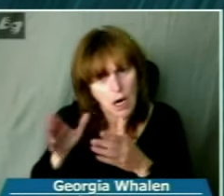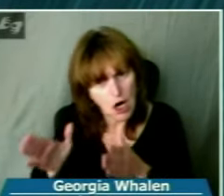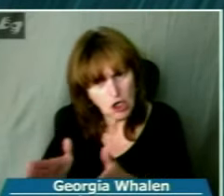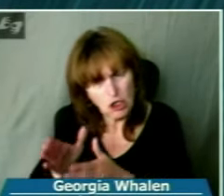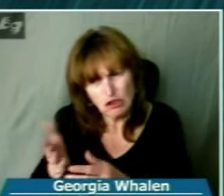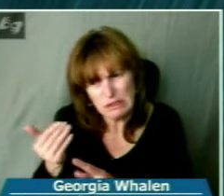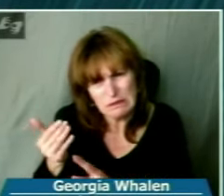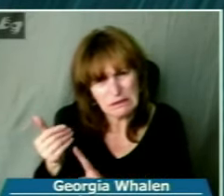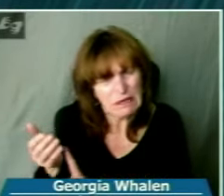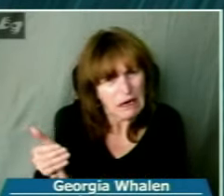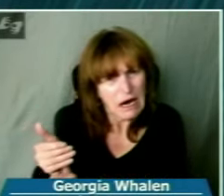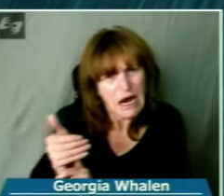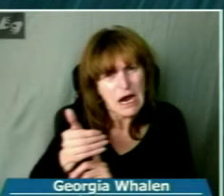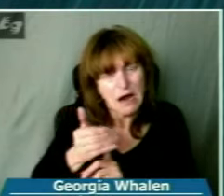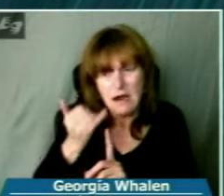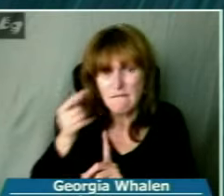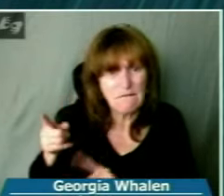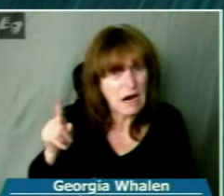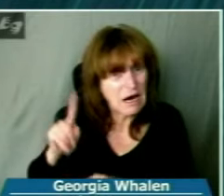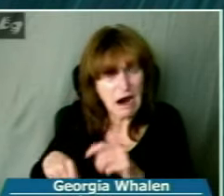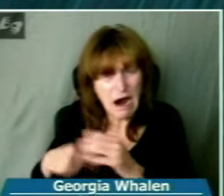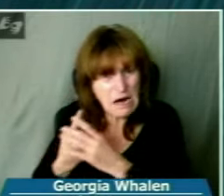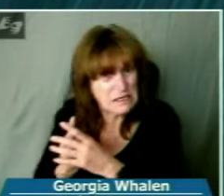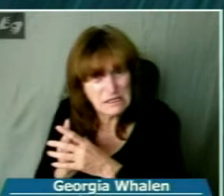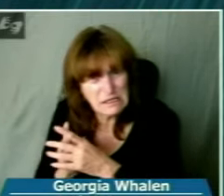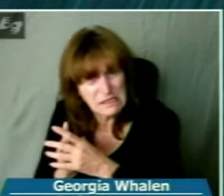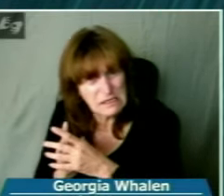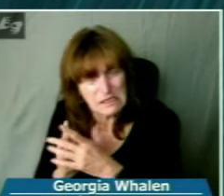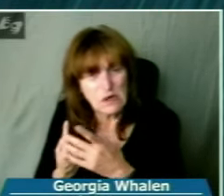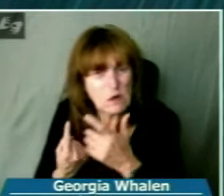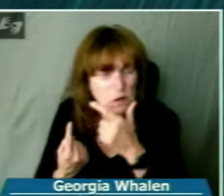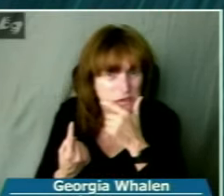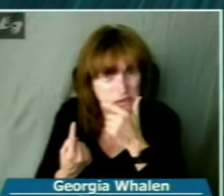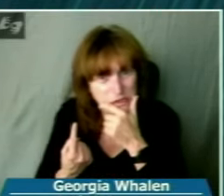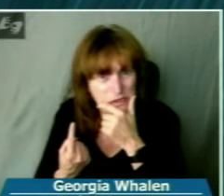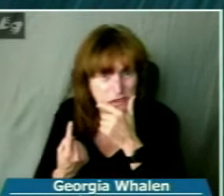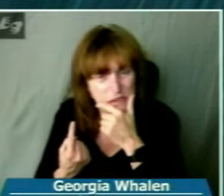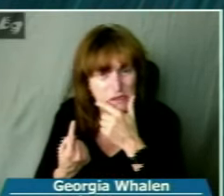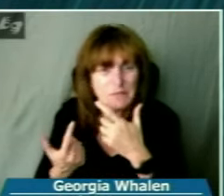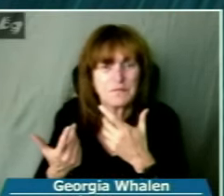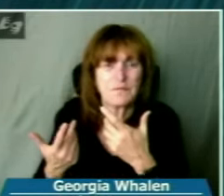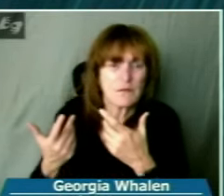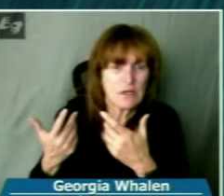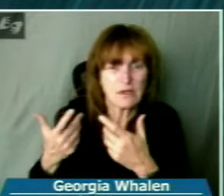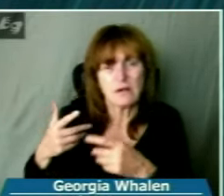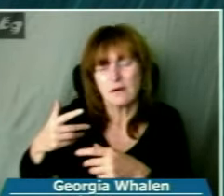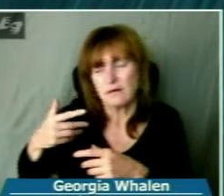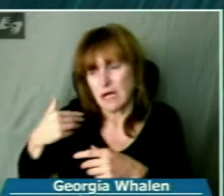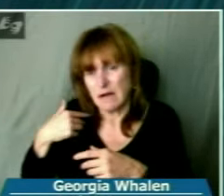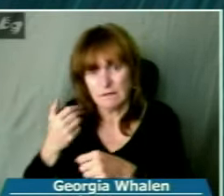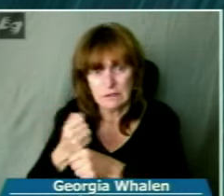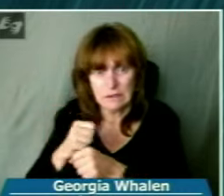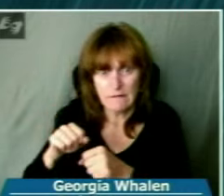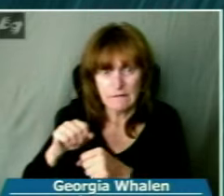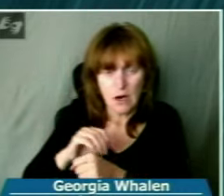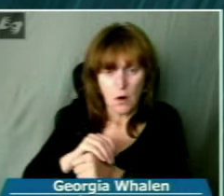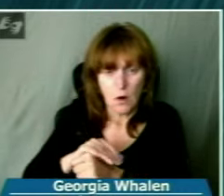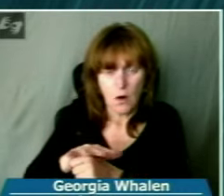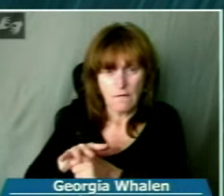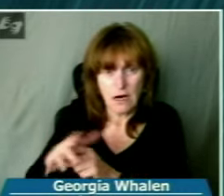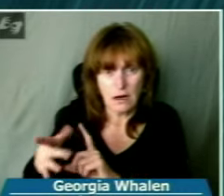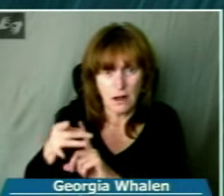mean, the challenges are, does she stay where she is and knows that she at least is safe from the COVID virus, but at the same